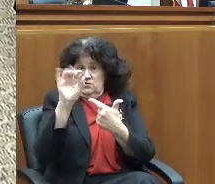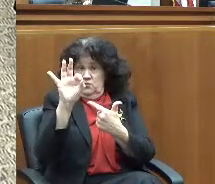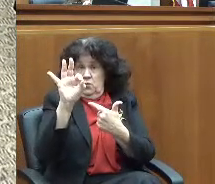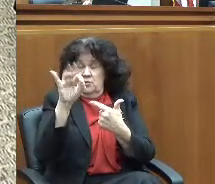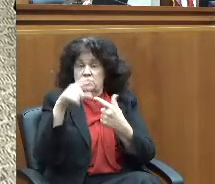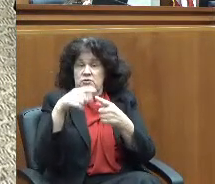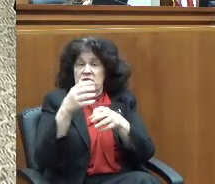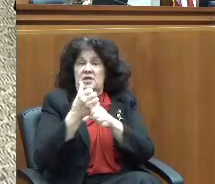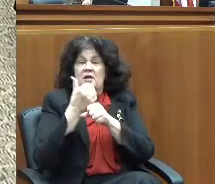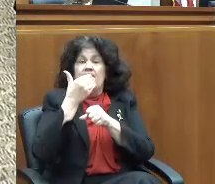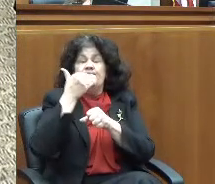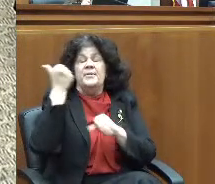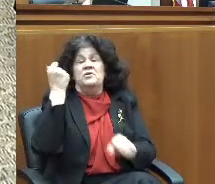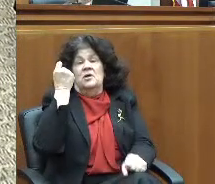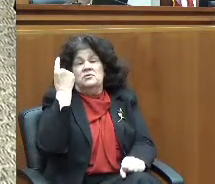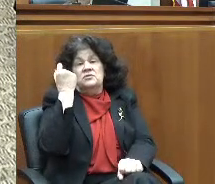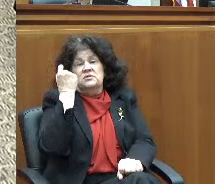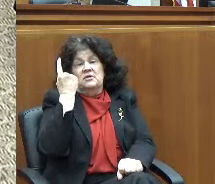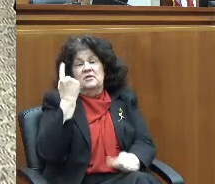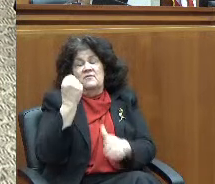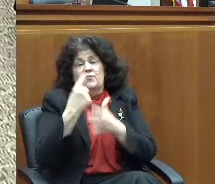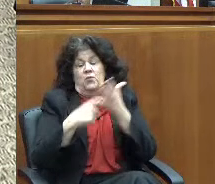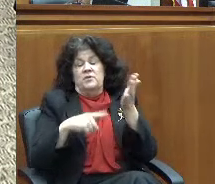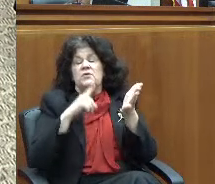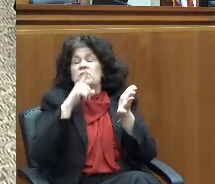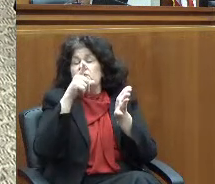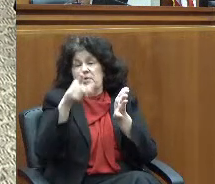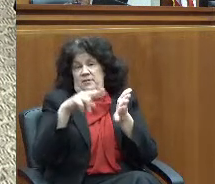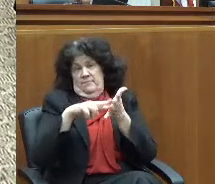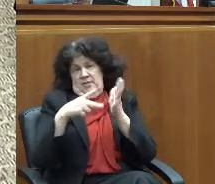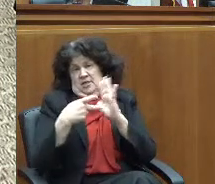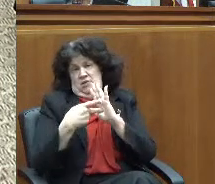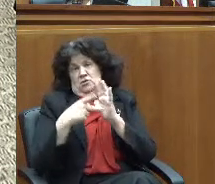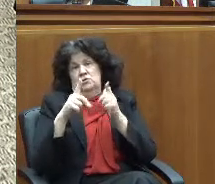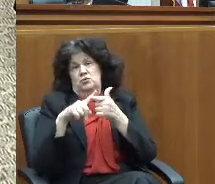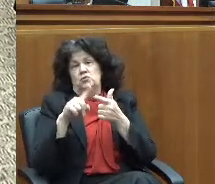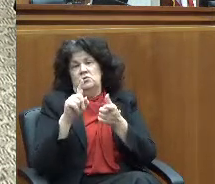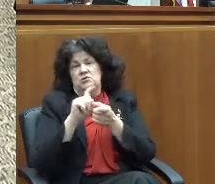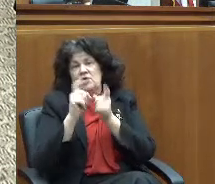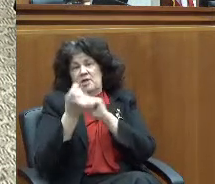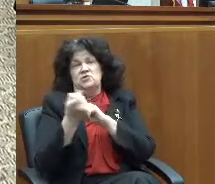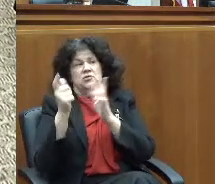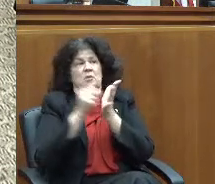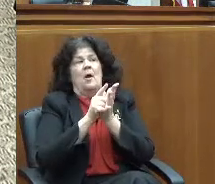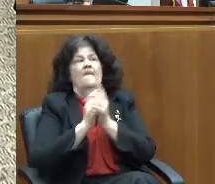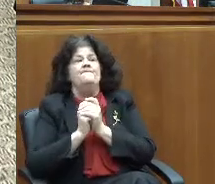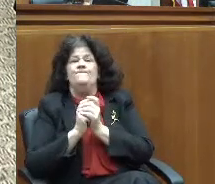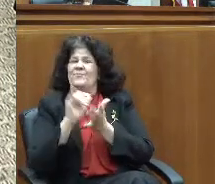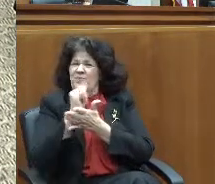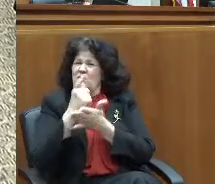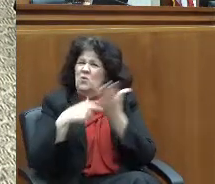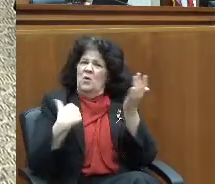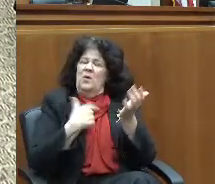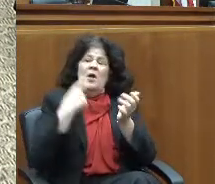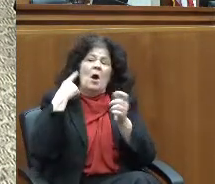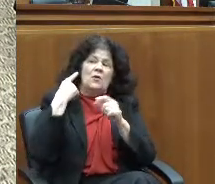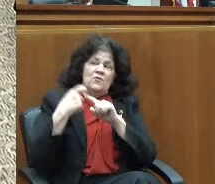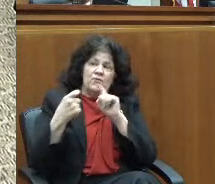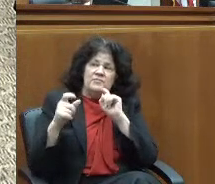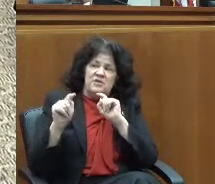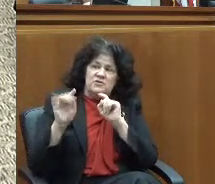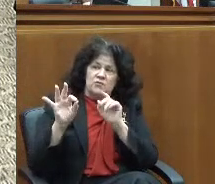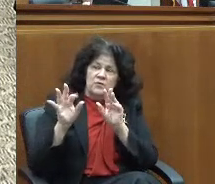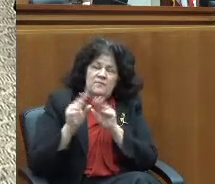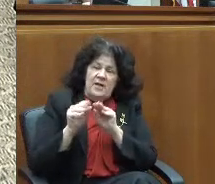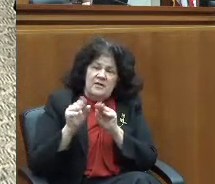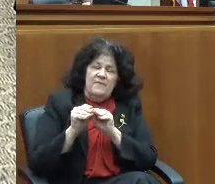a better understanding of what it would really mean if we changed the legislation. So those are the things we heard from that task force